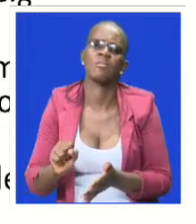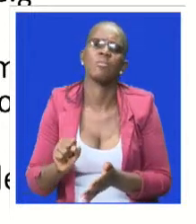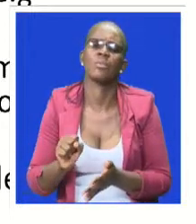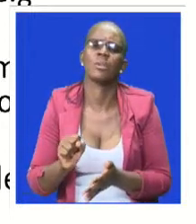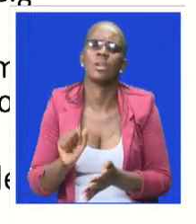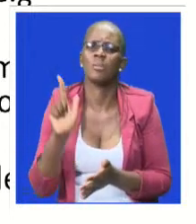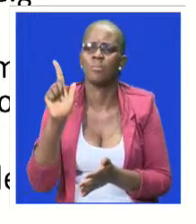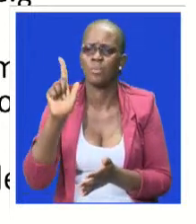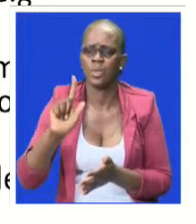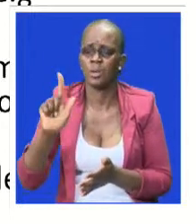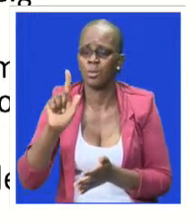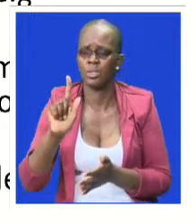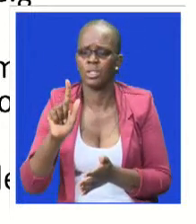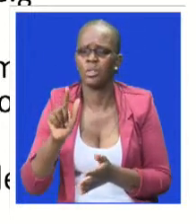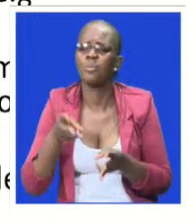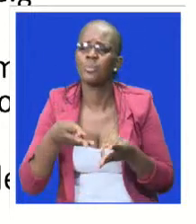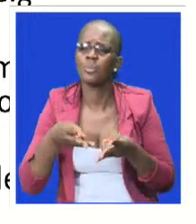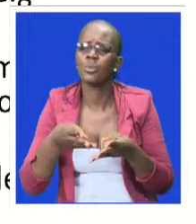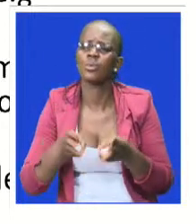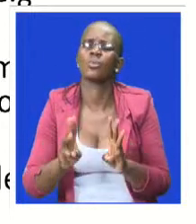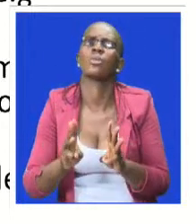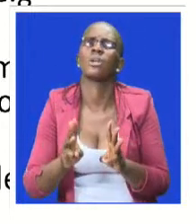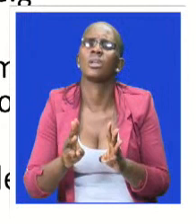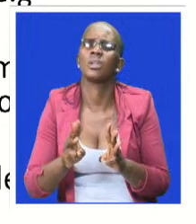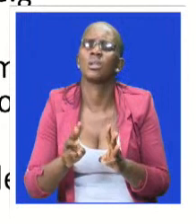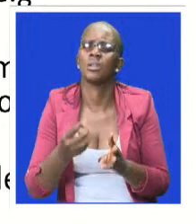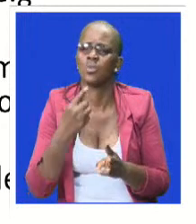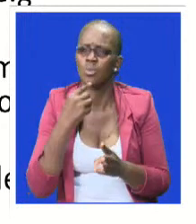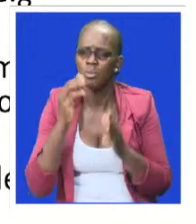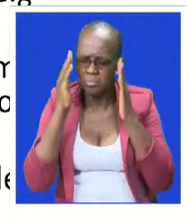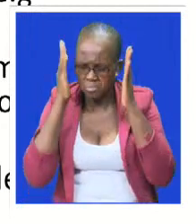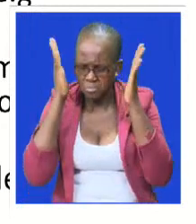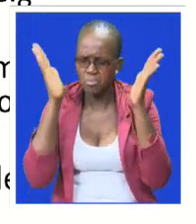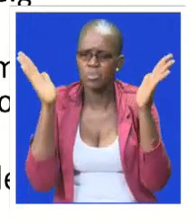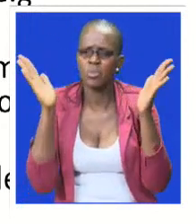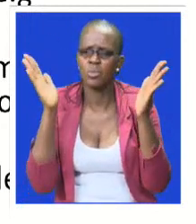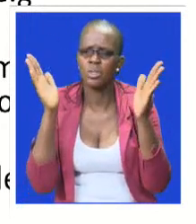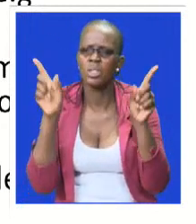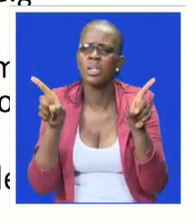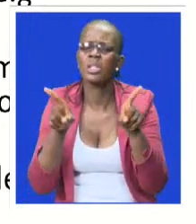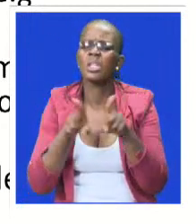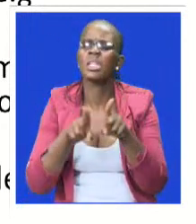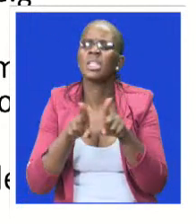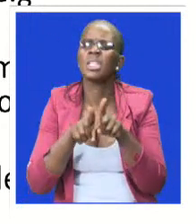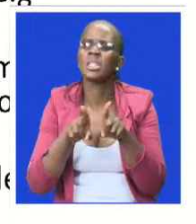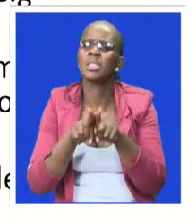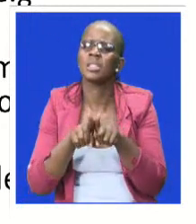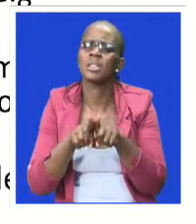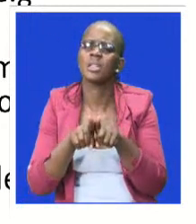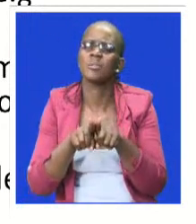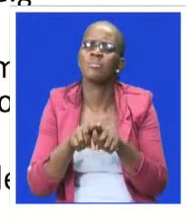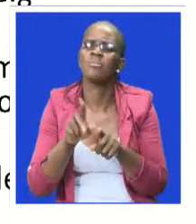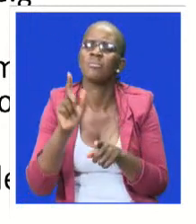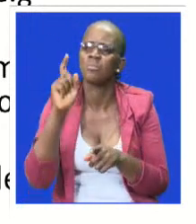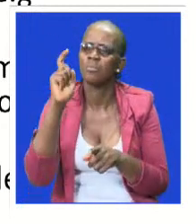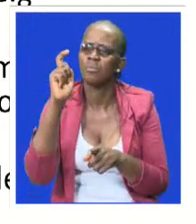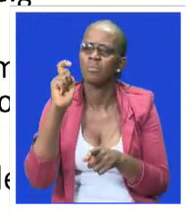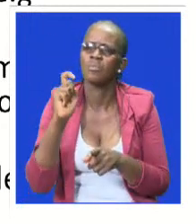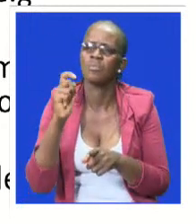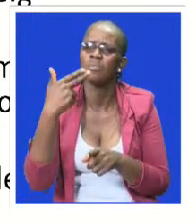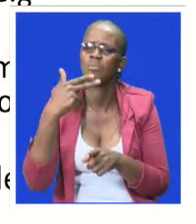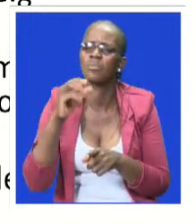Swazis, the way we speak as Xhosas, the way we speak is more or less the